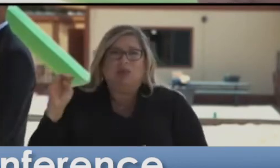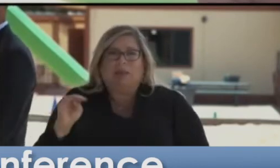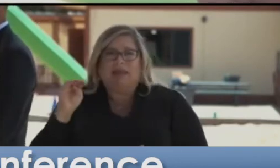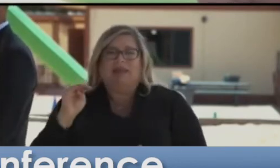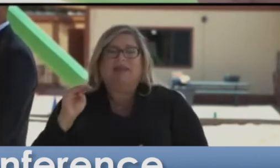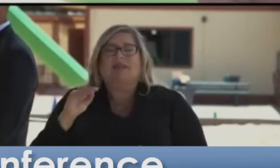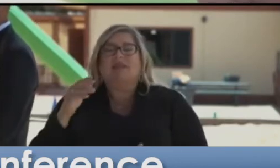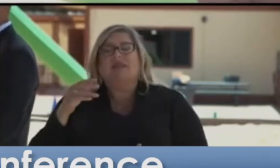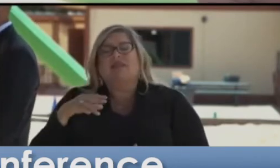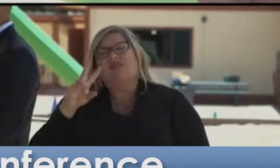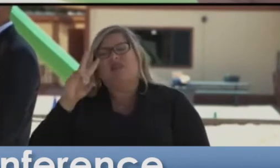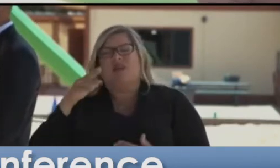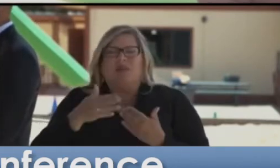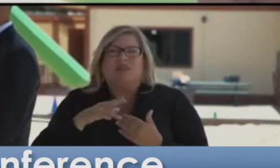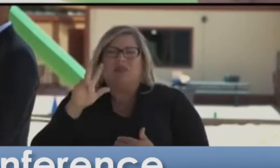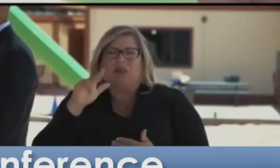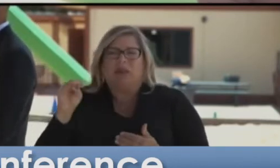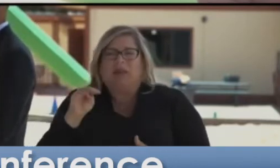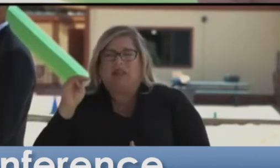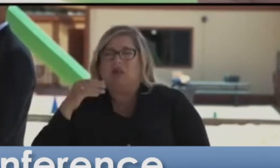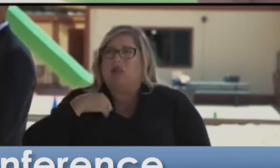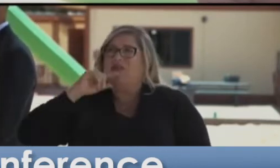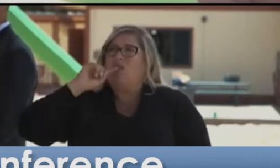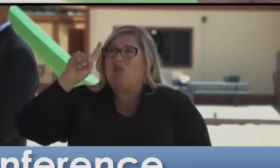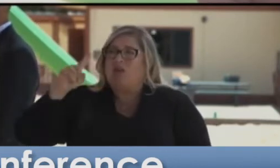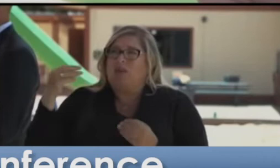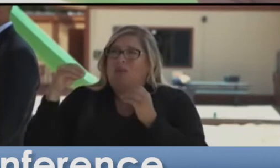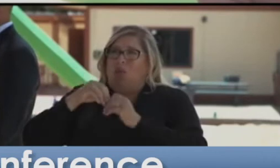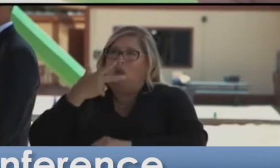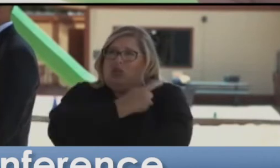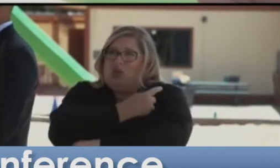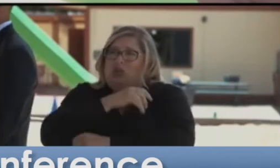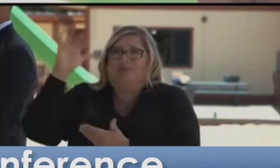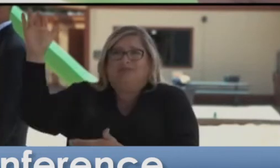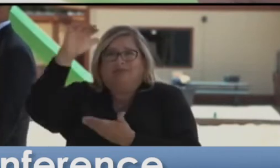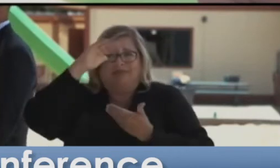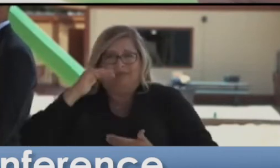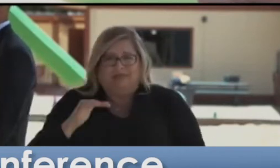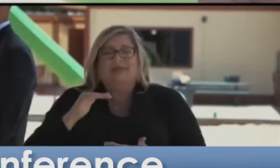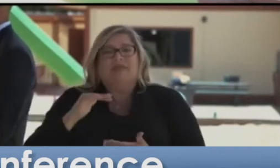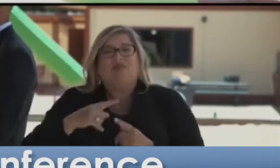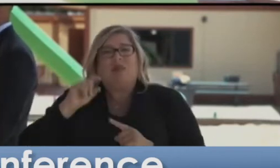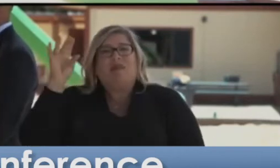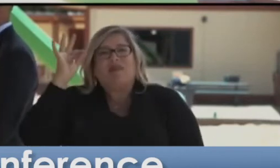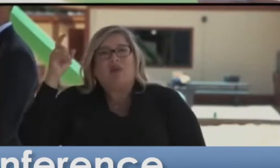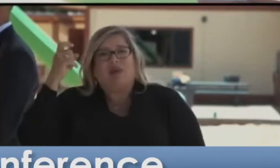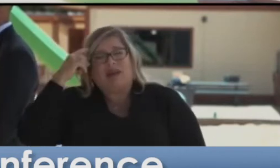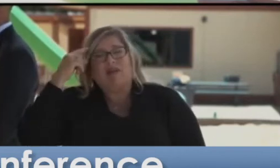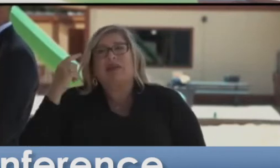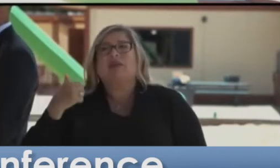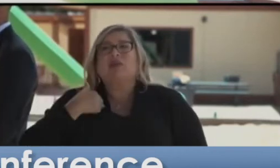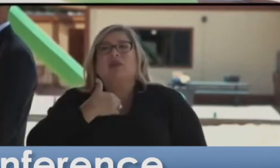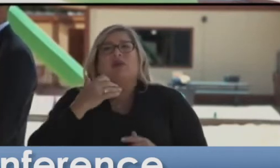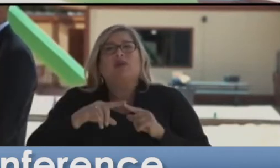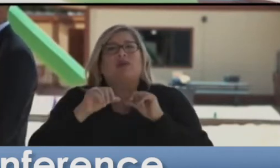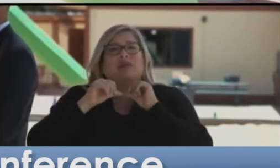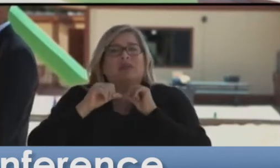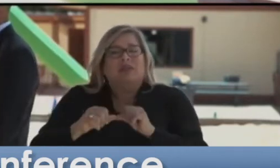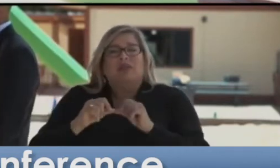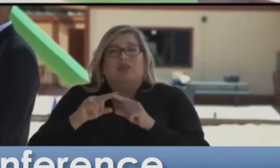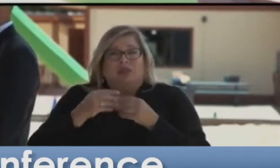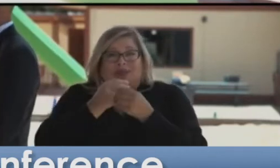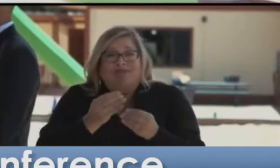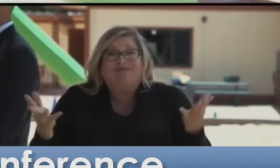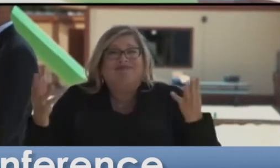2,076,000 doses we ordered this week from the federal government. That's the full allotment that we're afforded. If we continue in the rate of